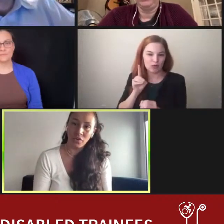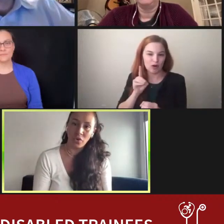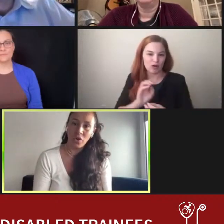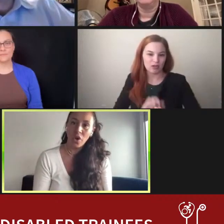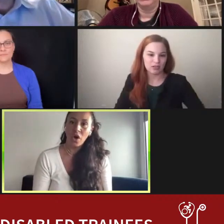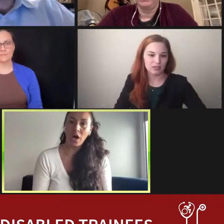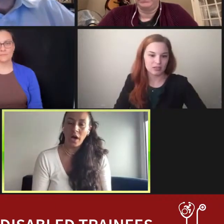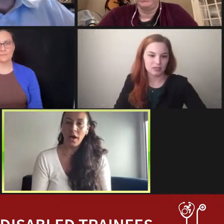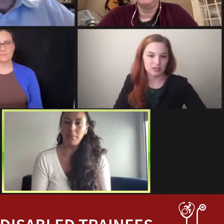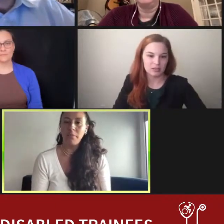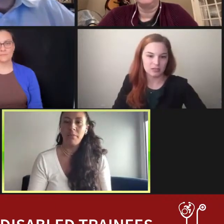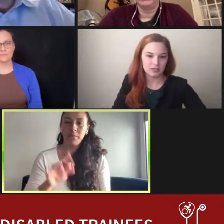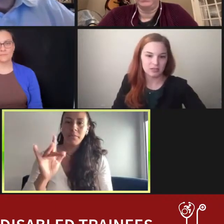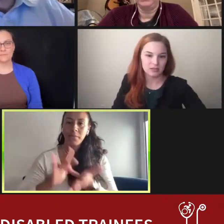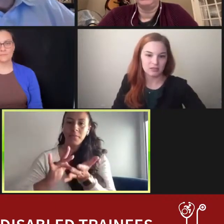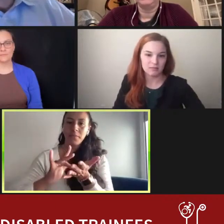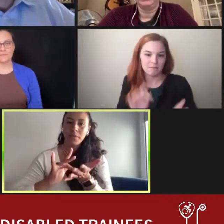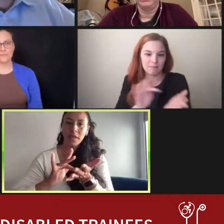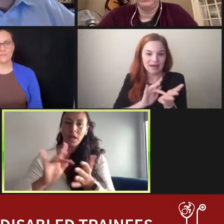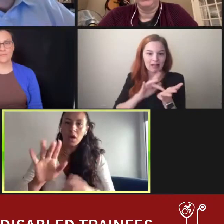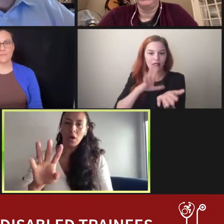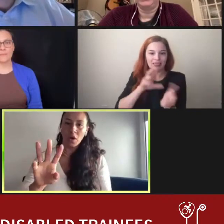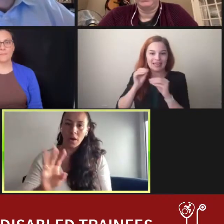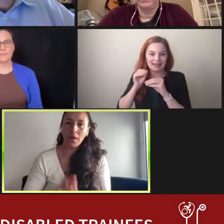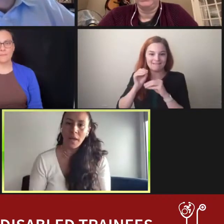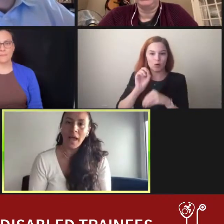just medical